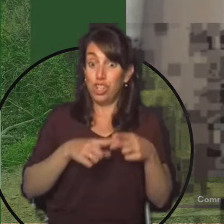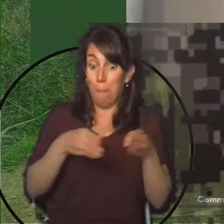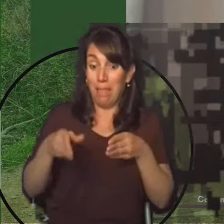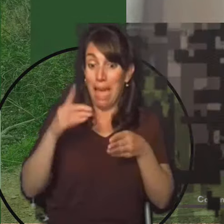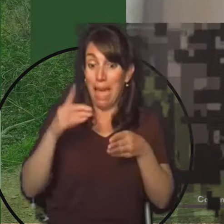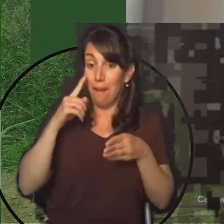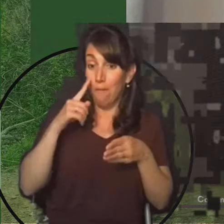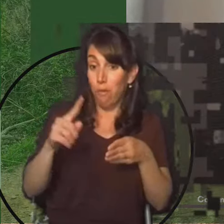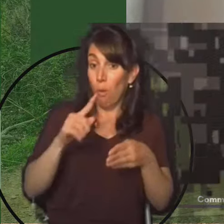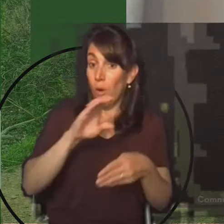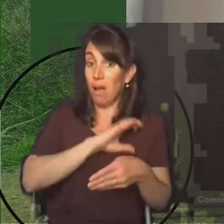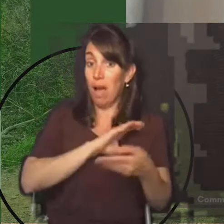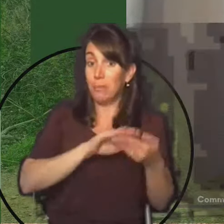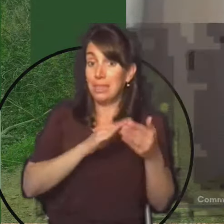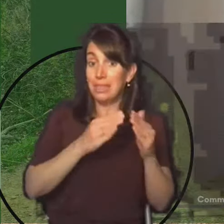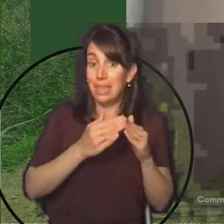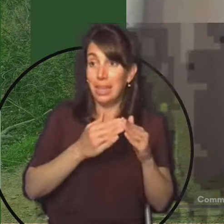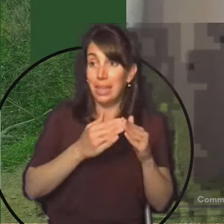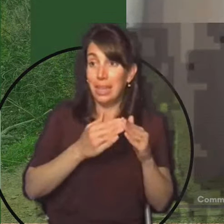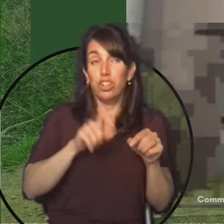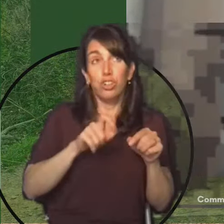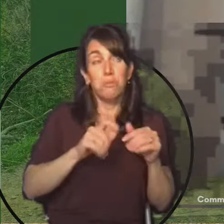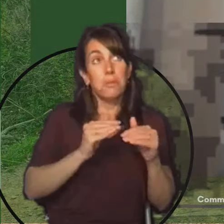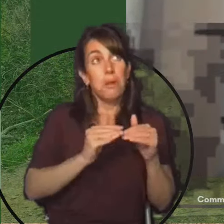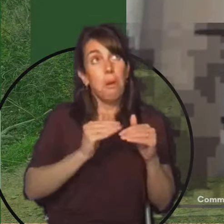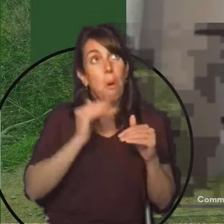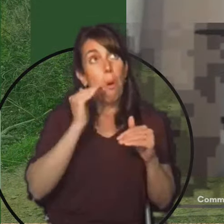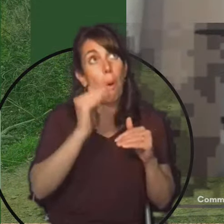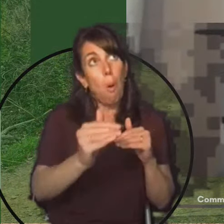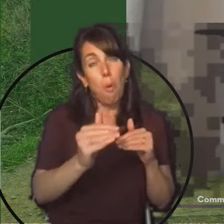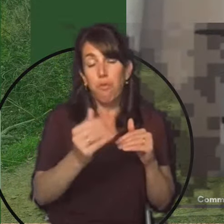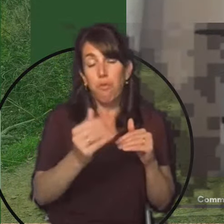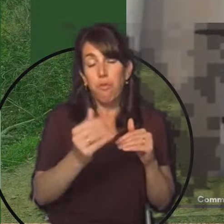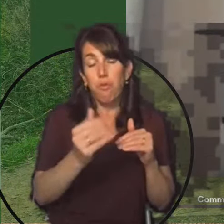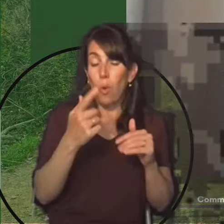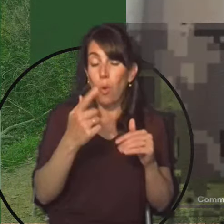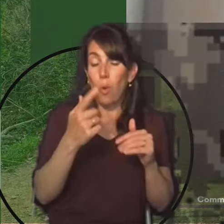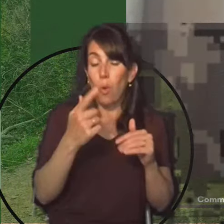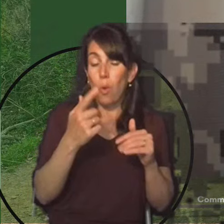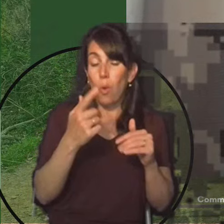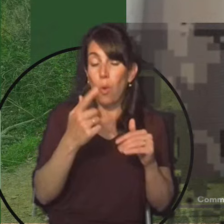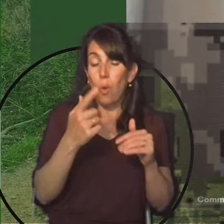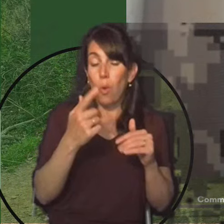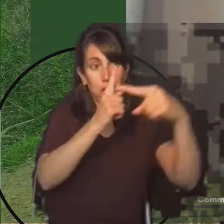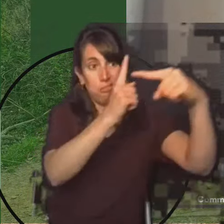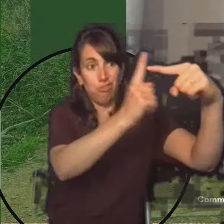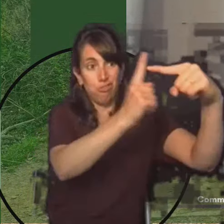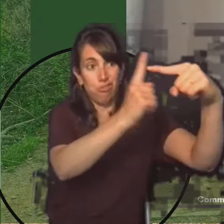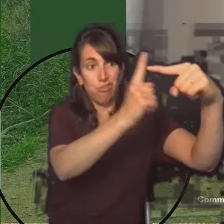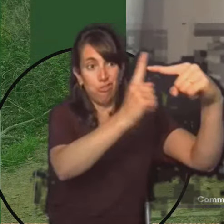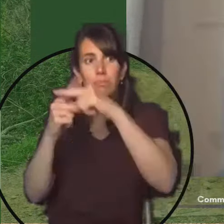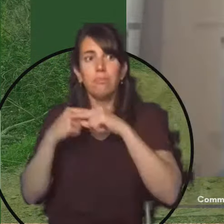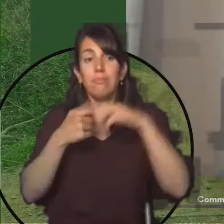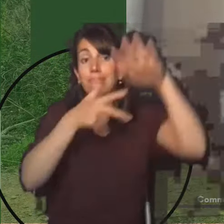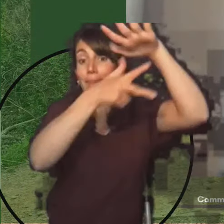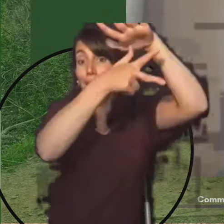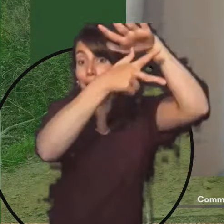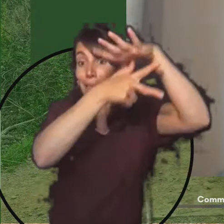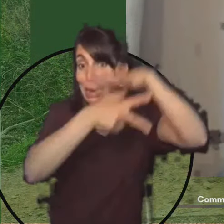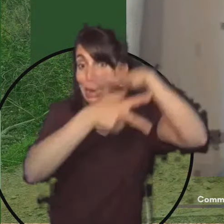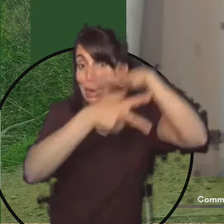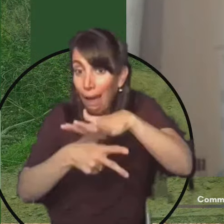to be a place where there'd be over a dozen firing ranges, where they would have a landing pad for a Black Hawk